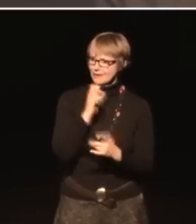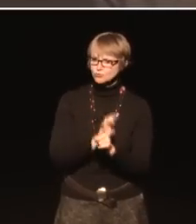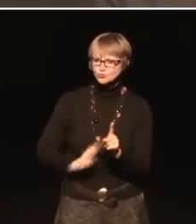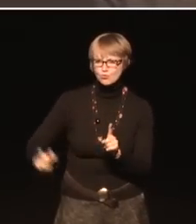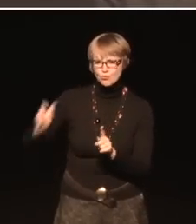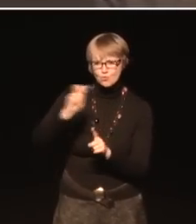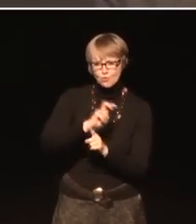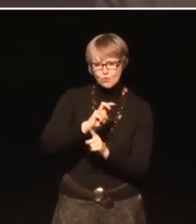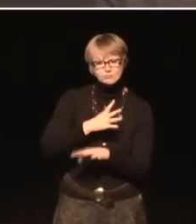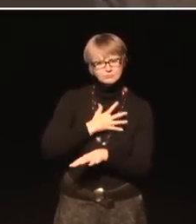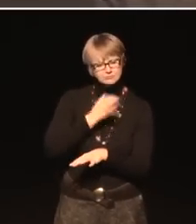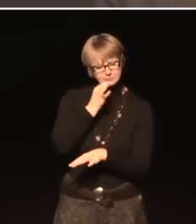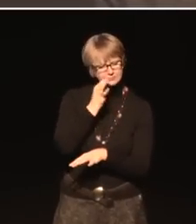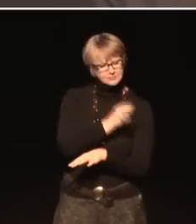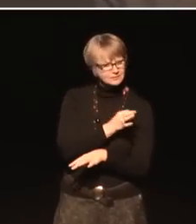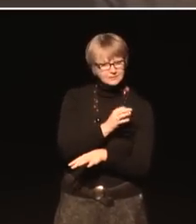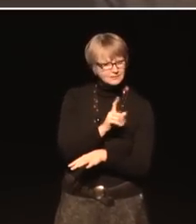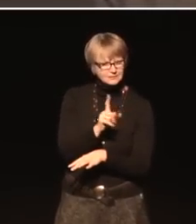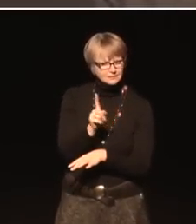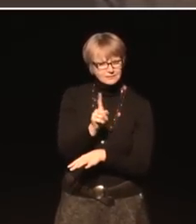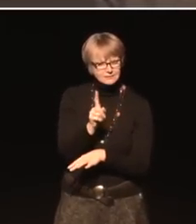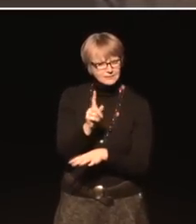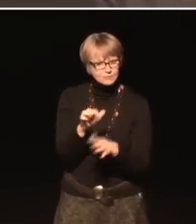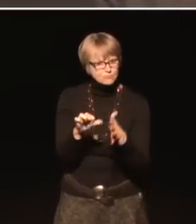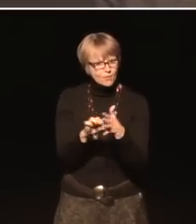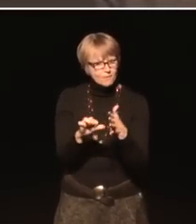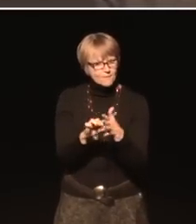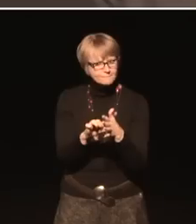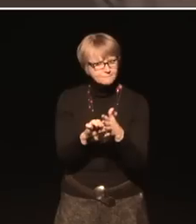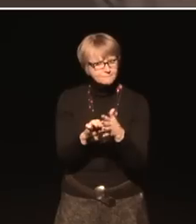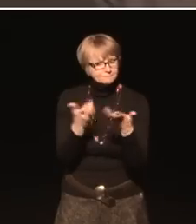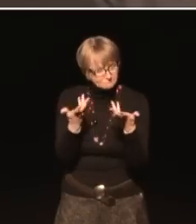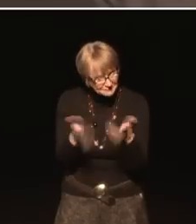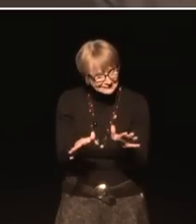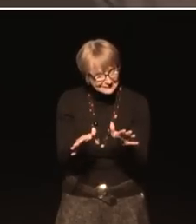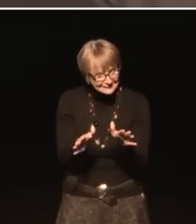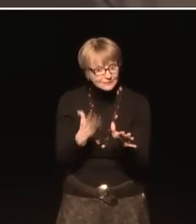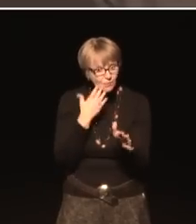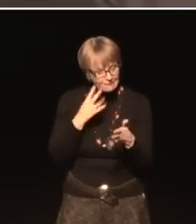of problems have you had doing that?